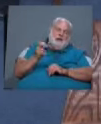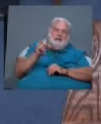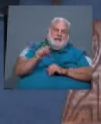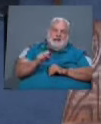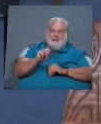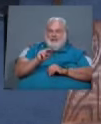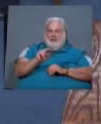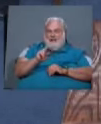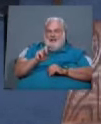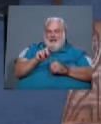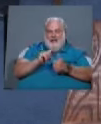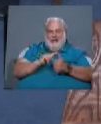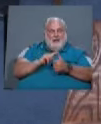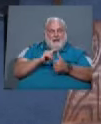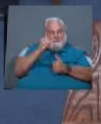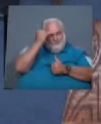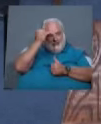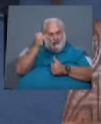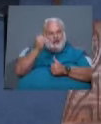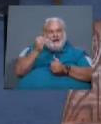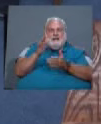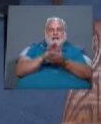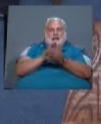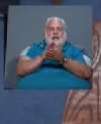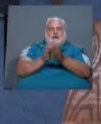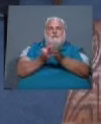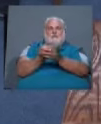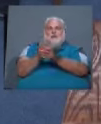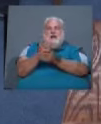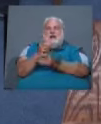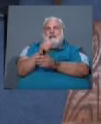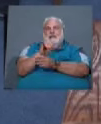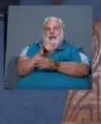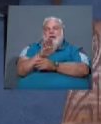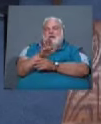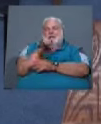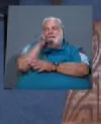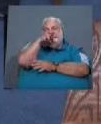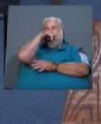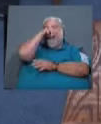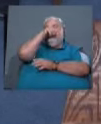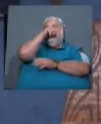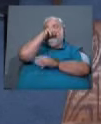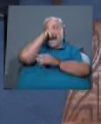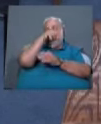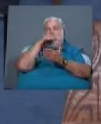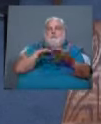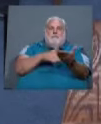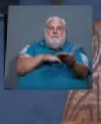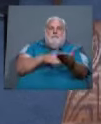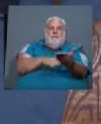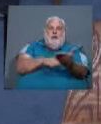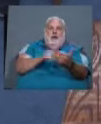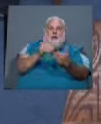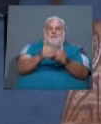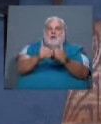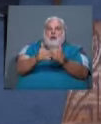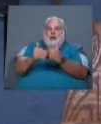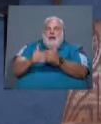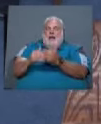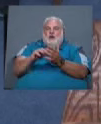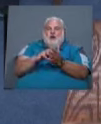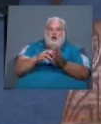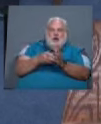End. Imagine on a nice spring day, smelling fresh baked bread, pastries, and